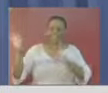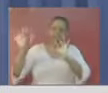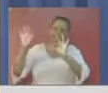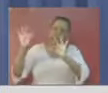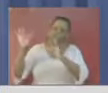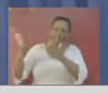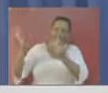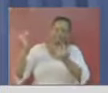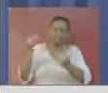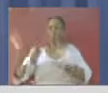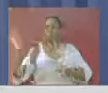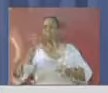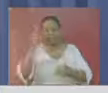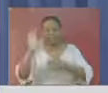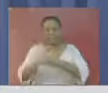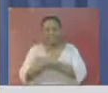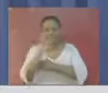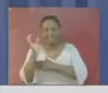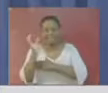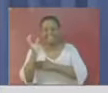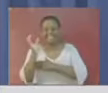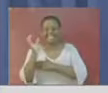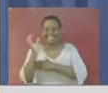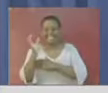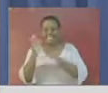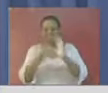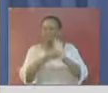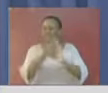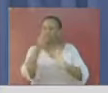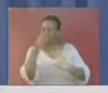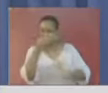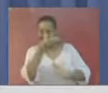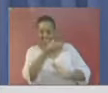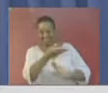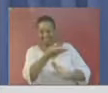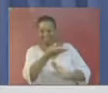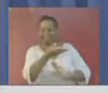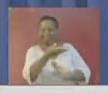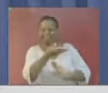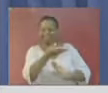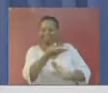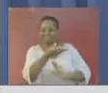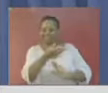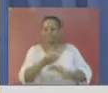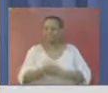them as possible to utilize the state-supervised quarantine. So in other words,